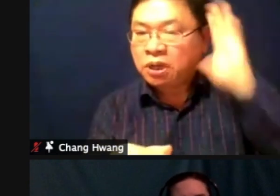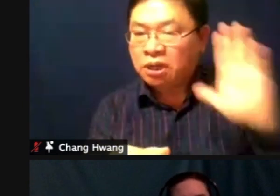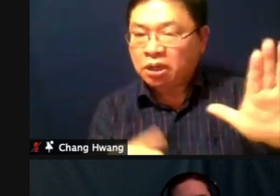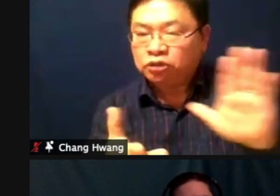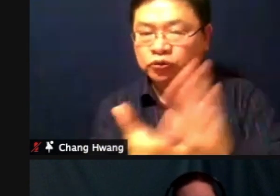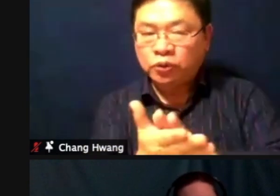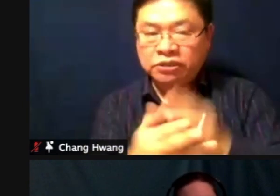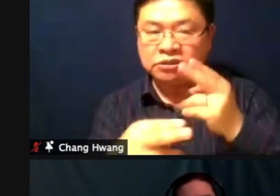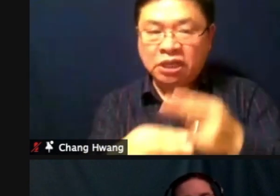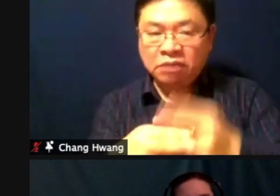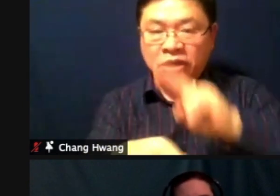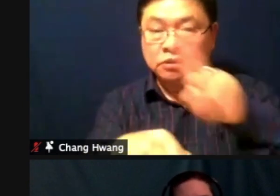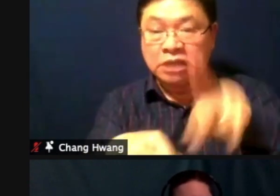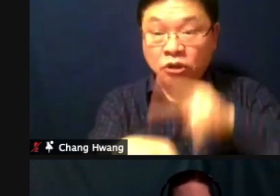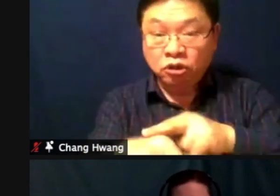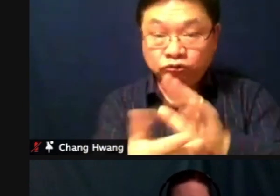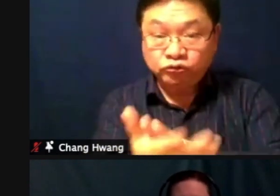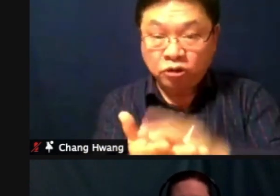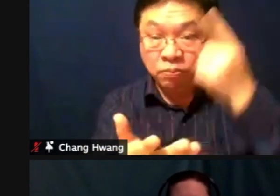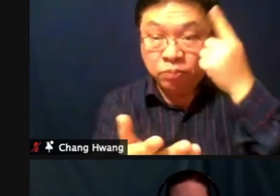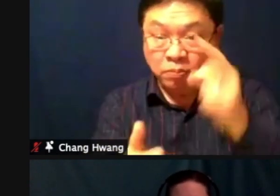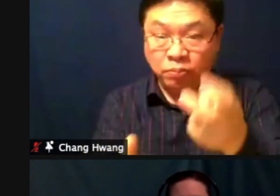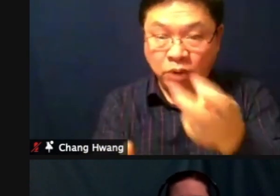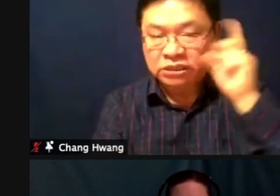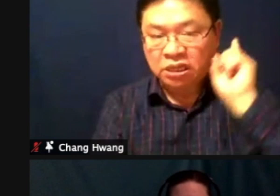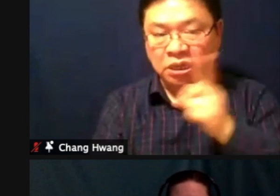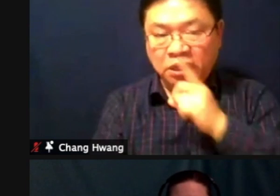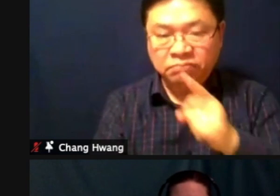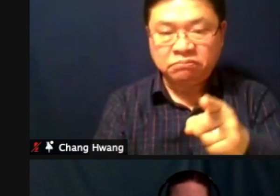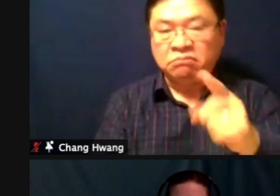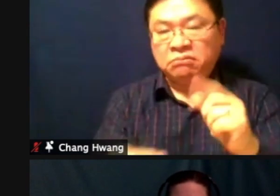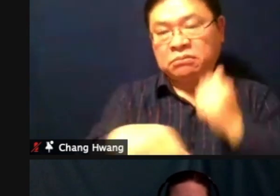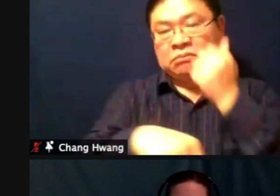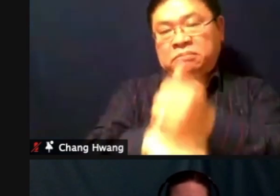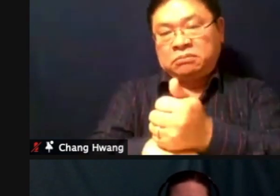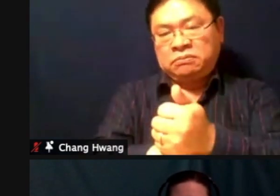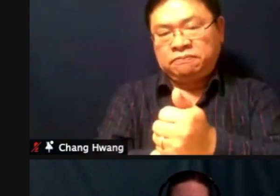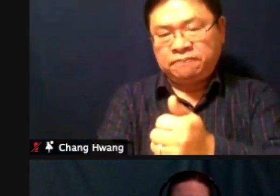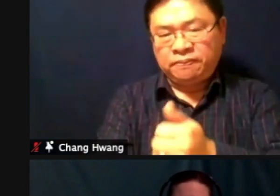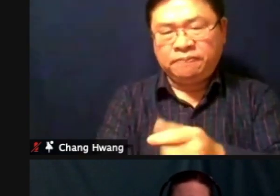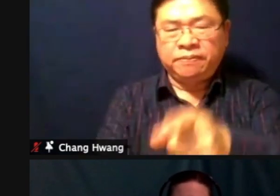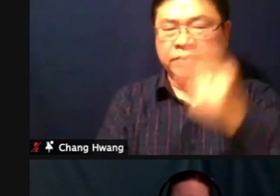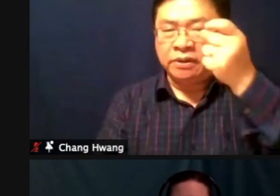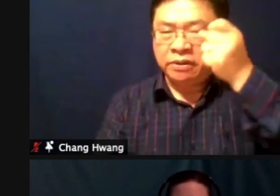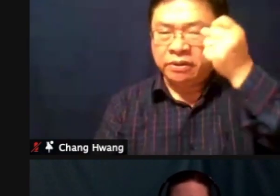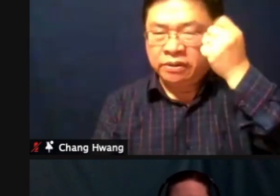They didn't want to have that affiliation with Japan, so the name was changed.